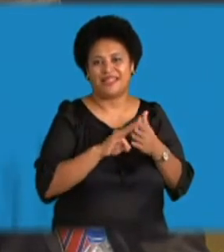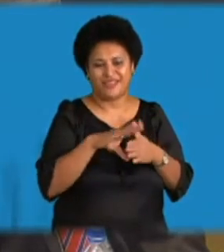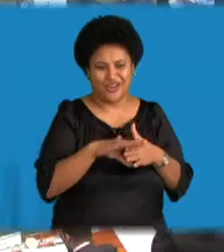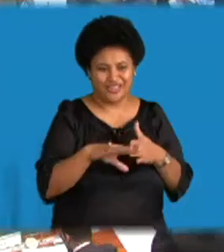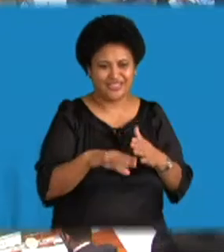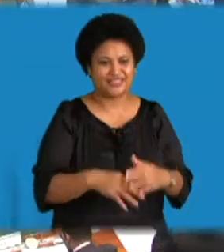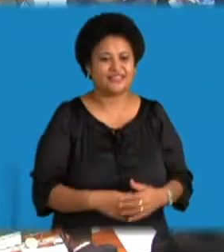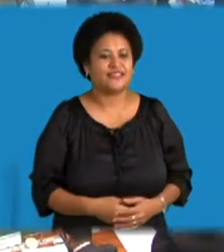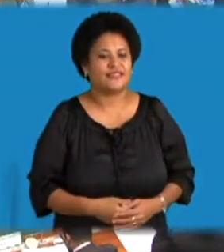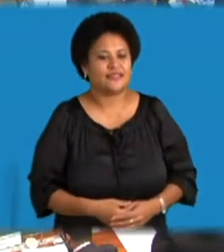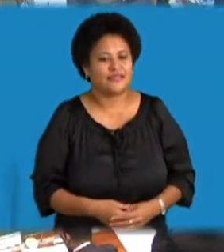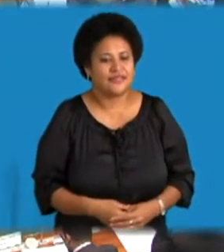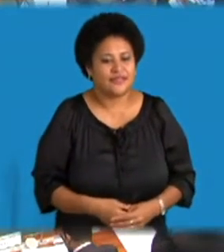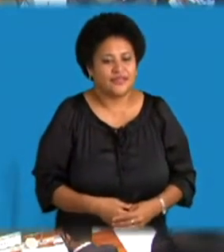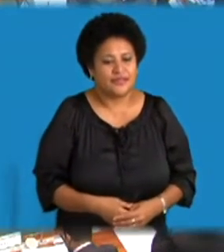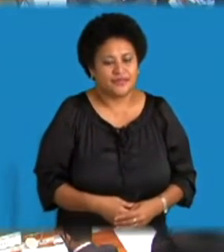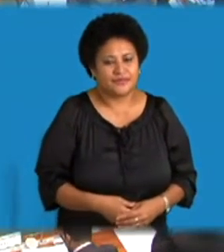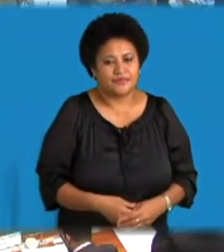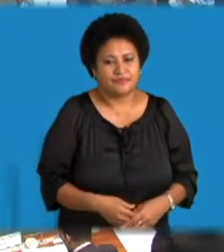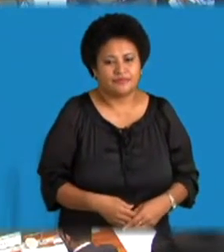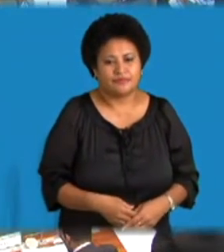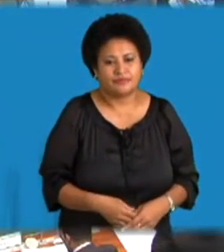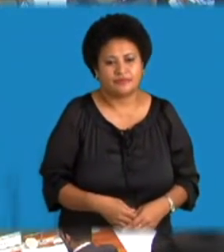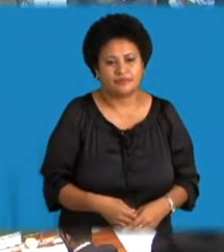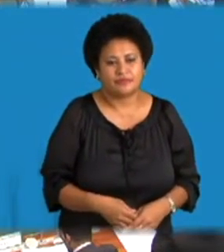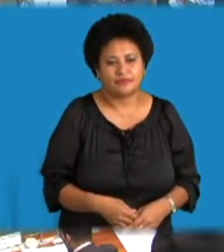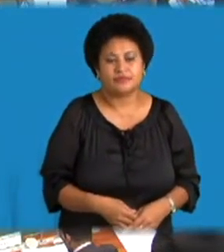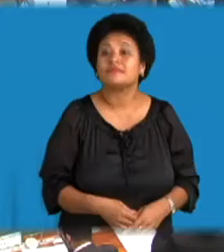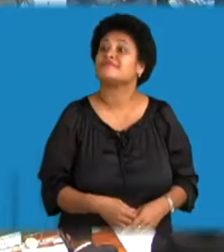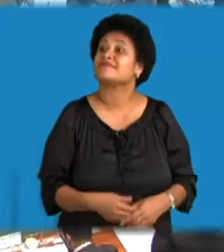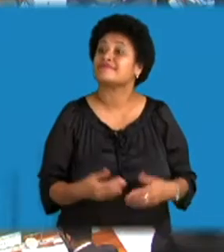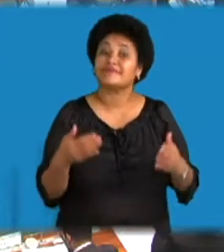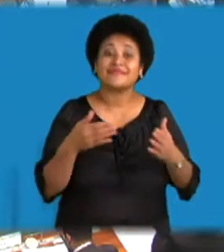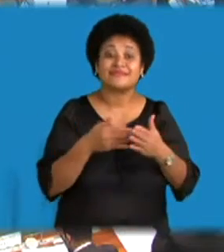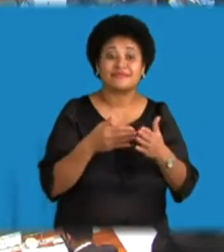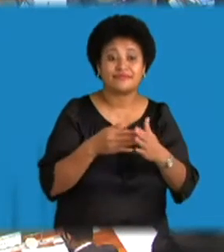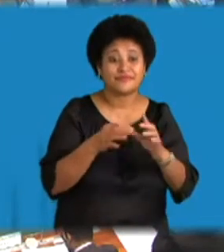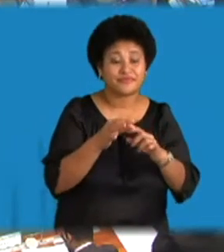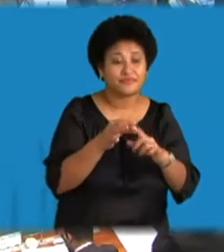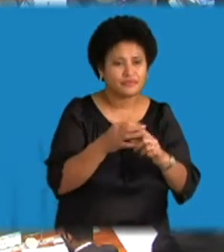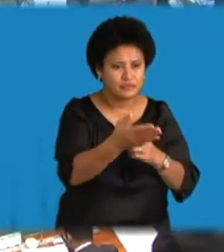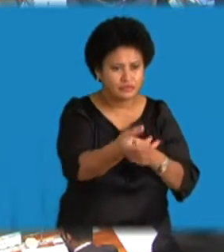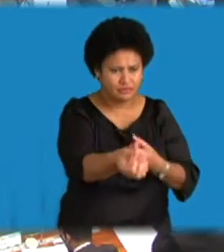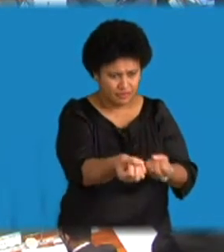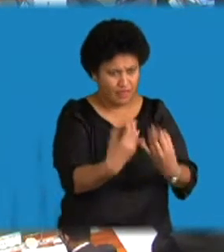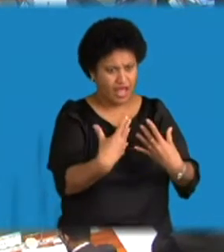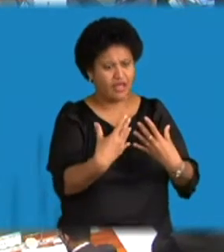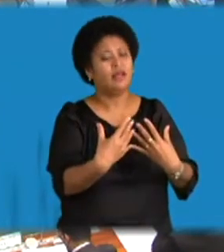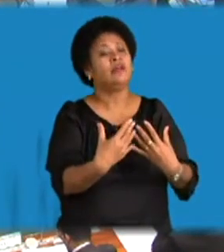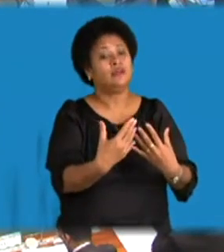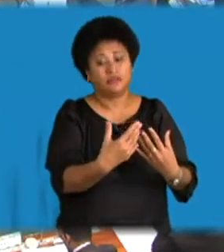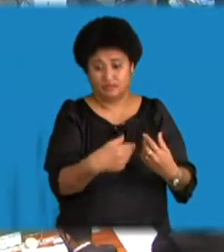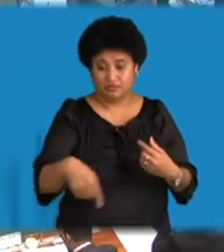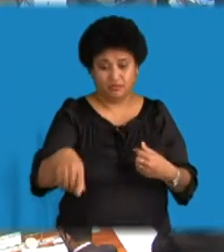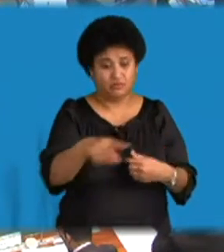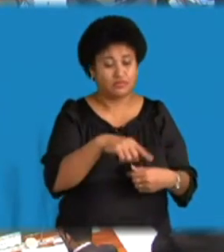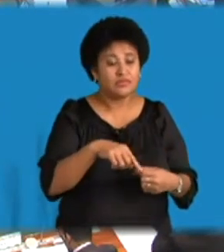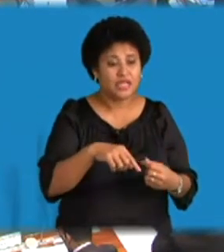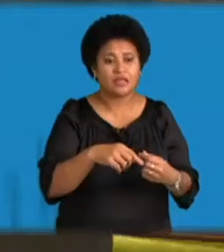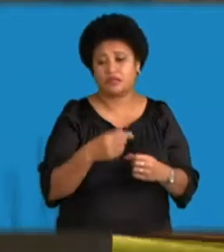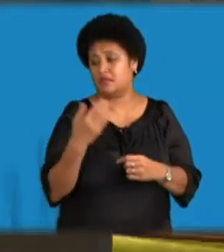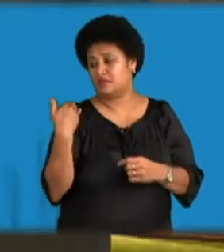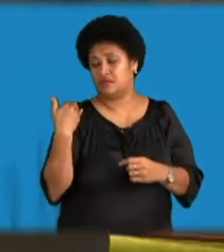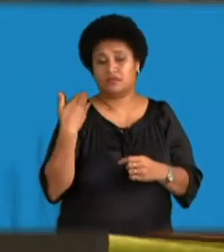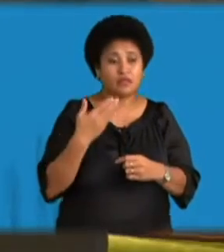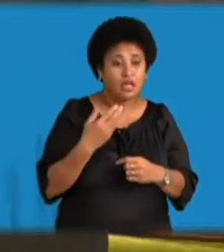you. Thank you. Supplementary question, Honourable The Honourable Minister advised the House in the last 3 years how much